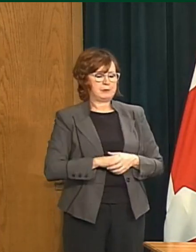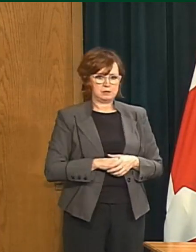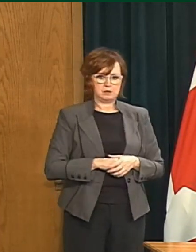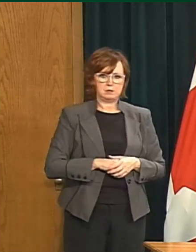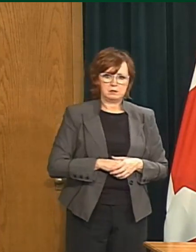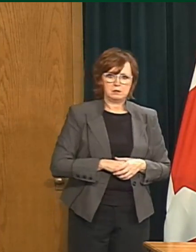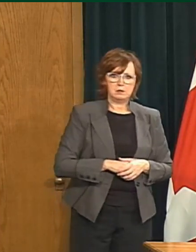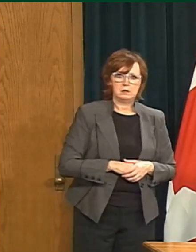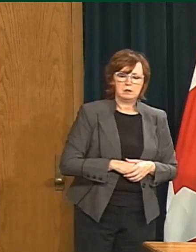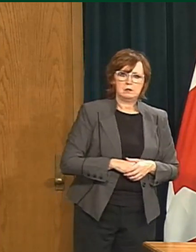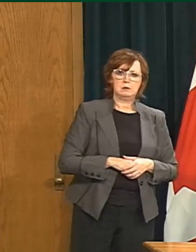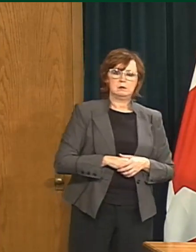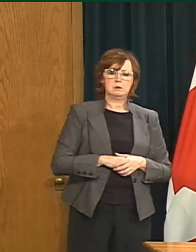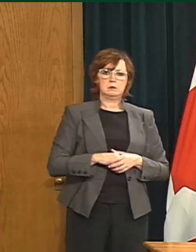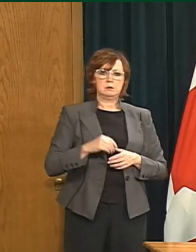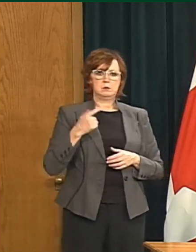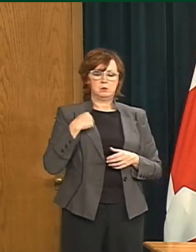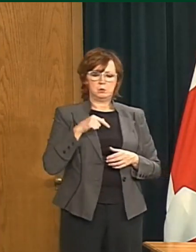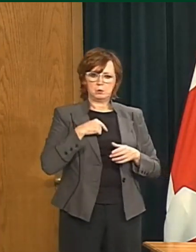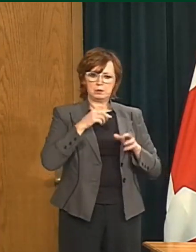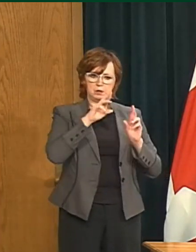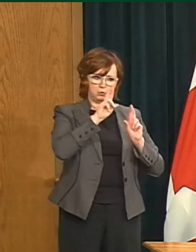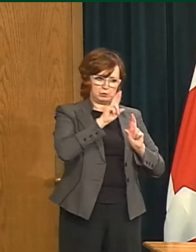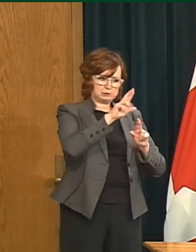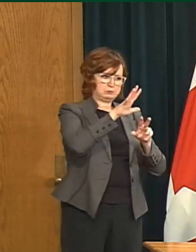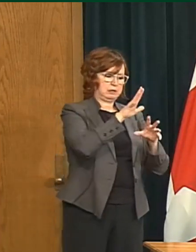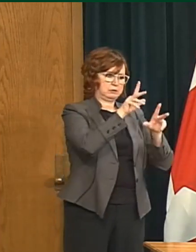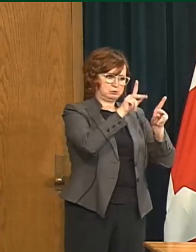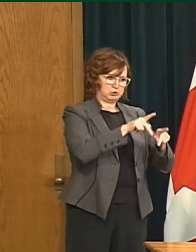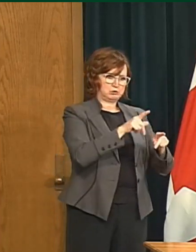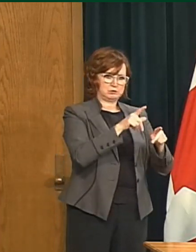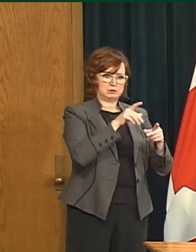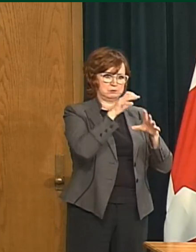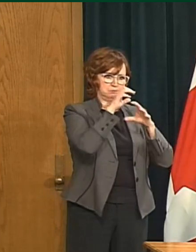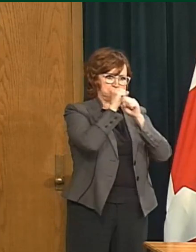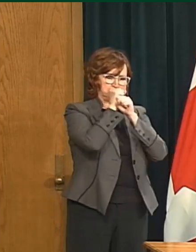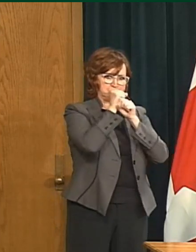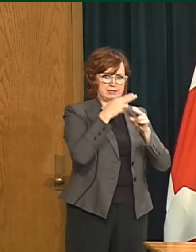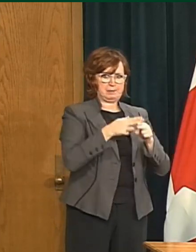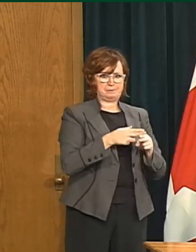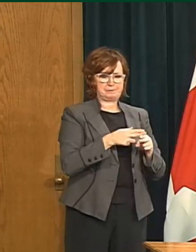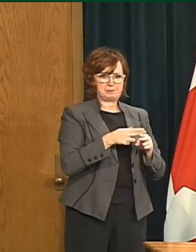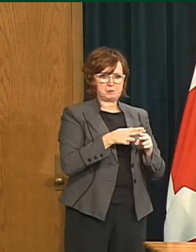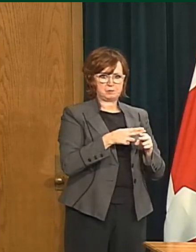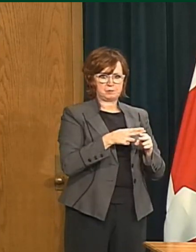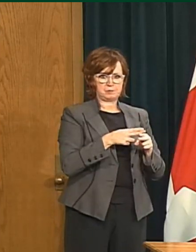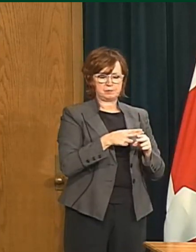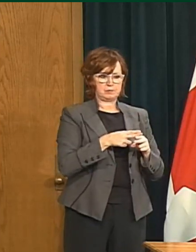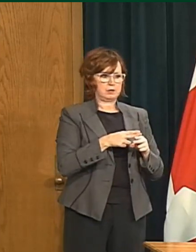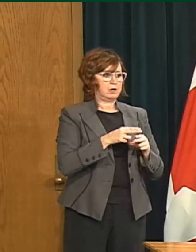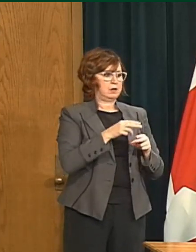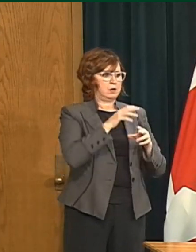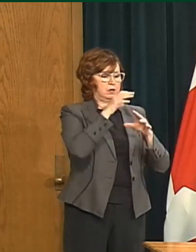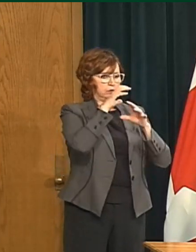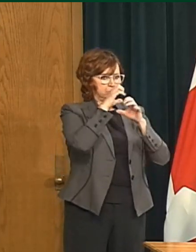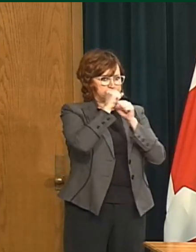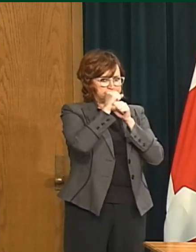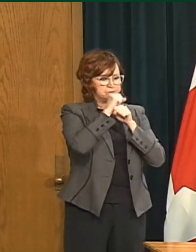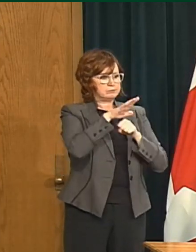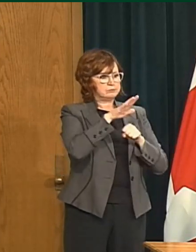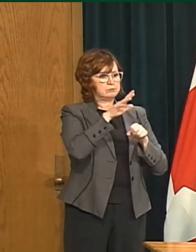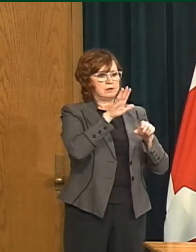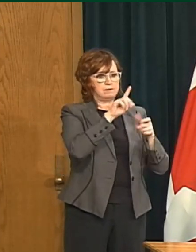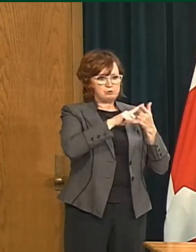it's done in a way that you still respect the confidentiality of the case and, of course, all the contacts who are now in